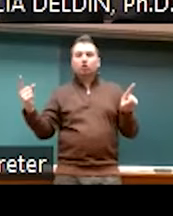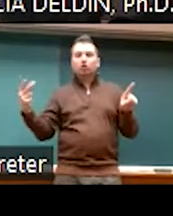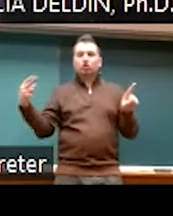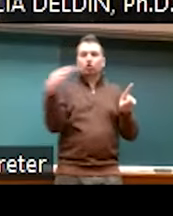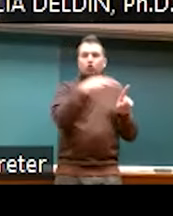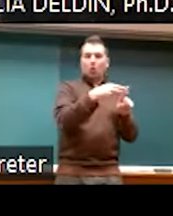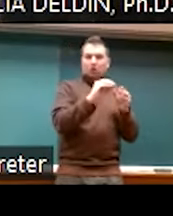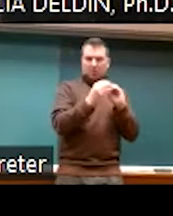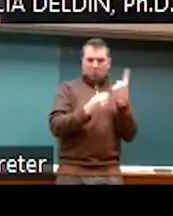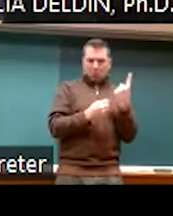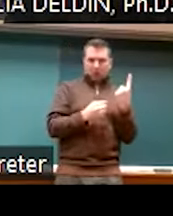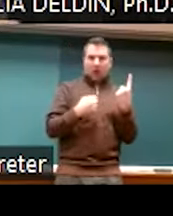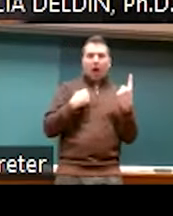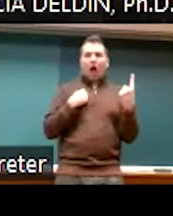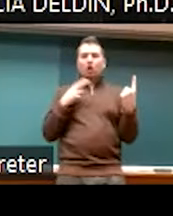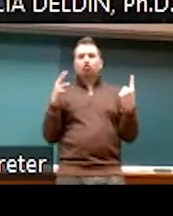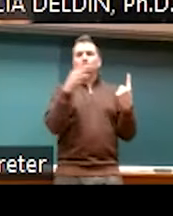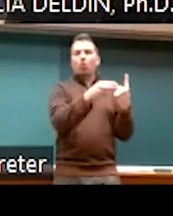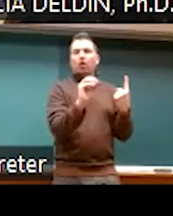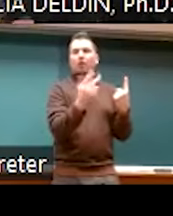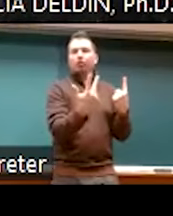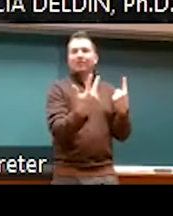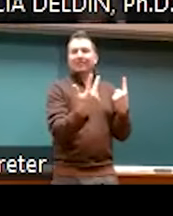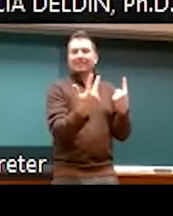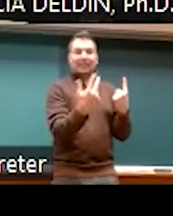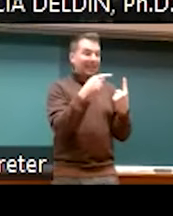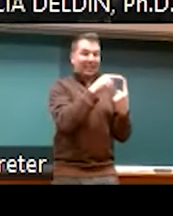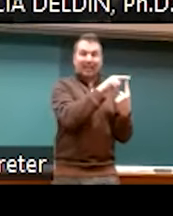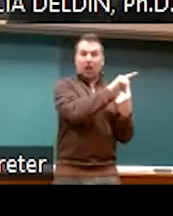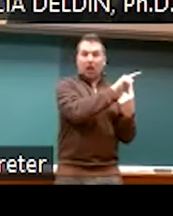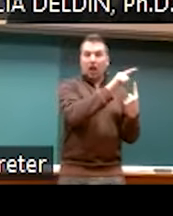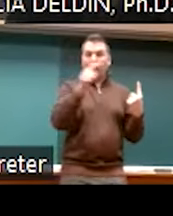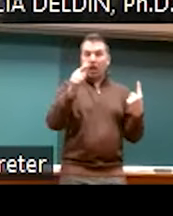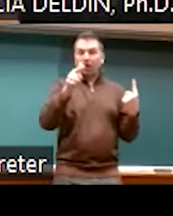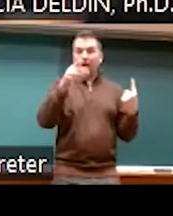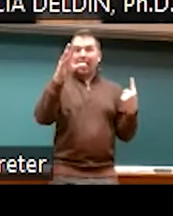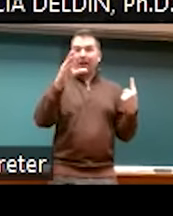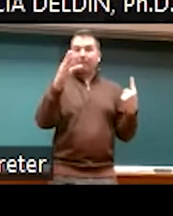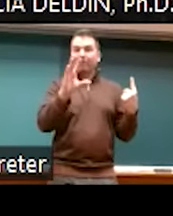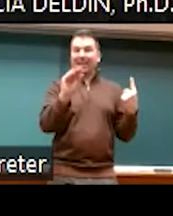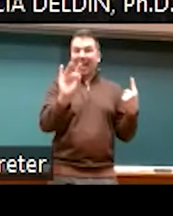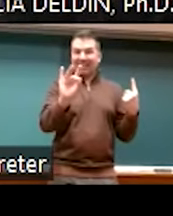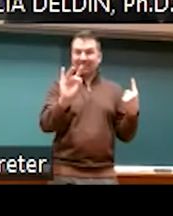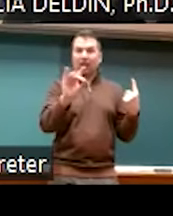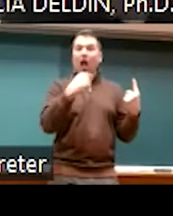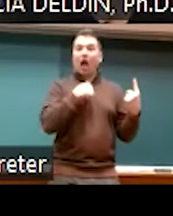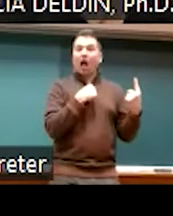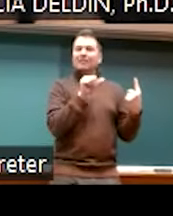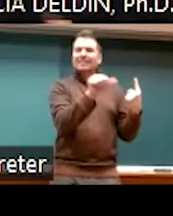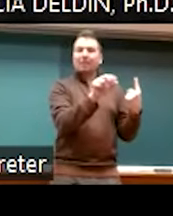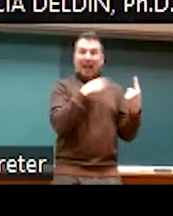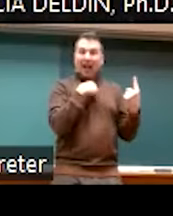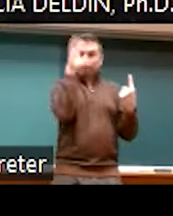3 weeks later and I start at meeting 3. He ends at meeting 8. I end up meeting 2. So it's discontinuous. And then after